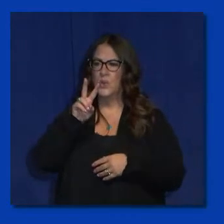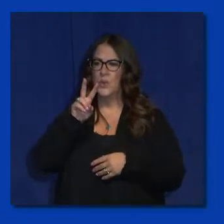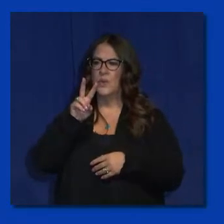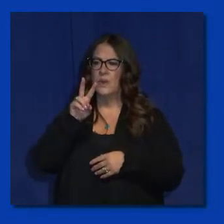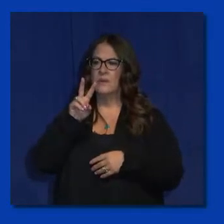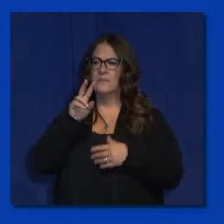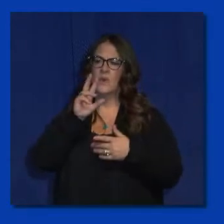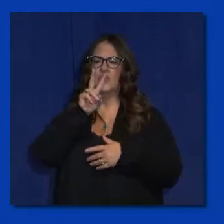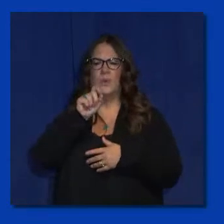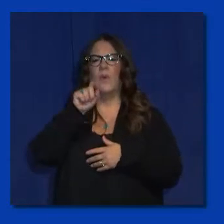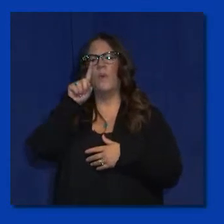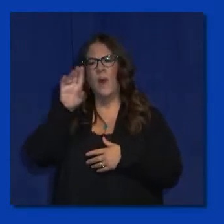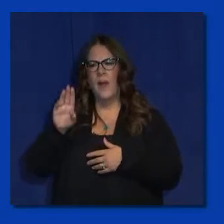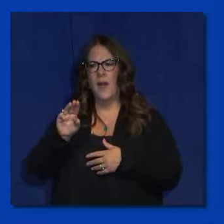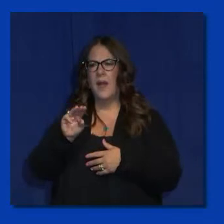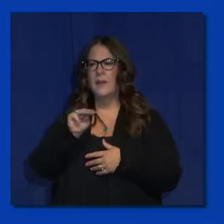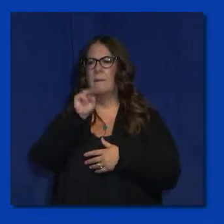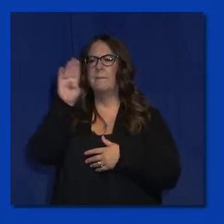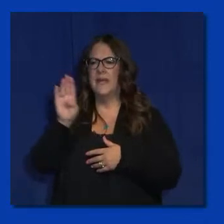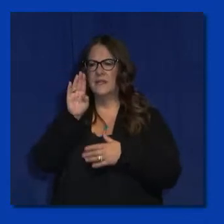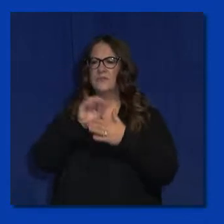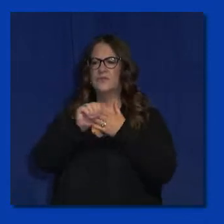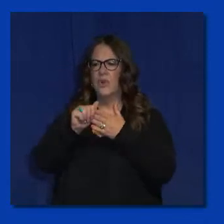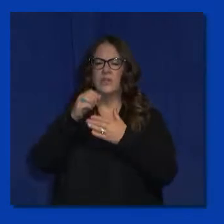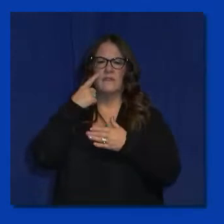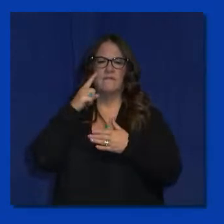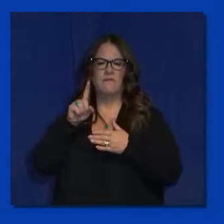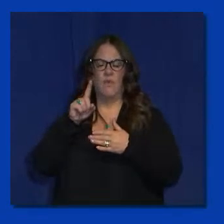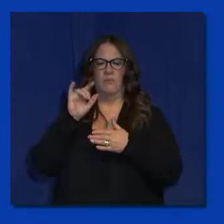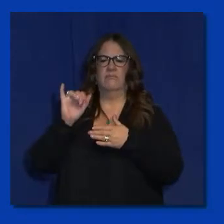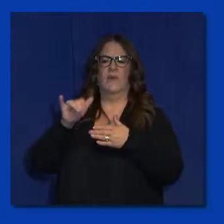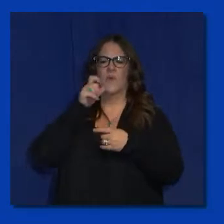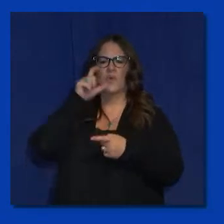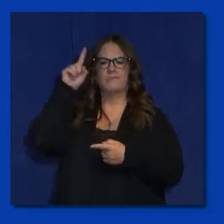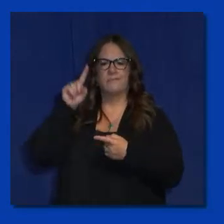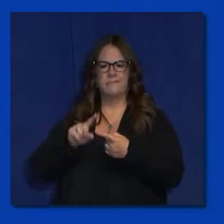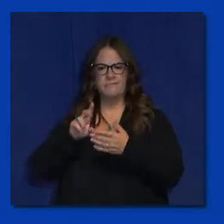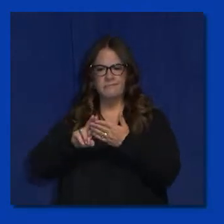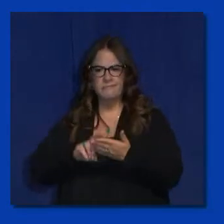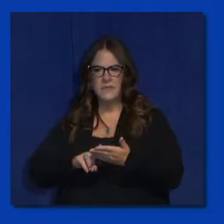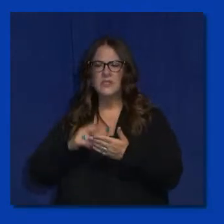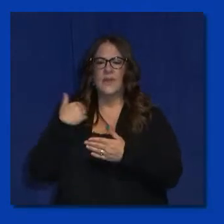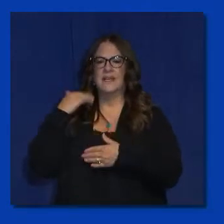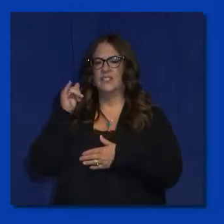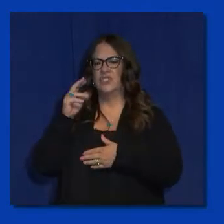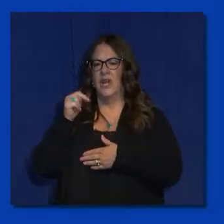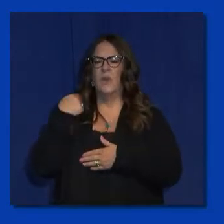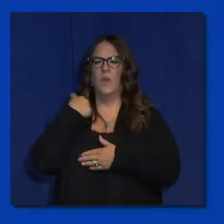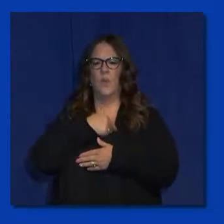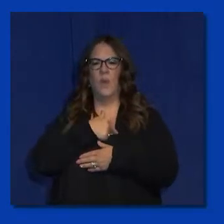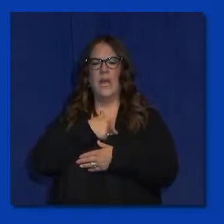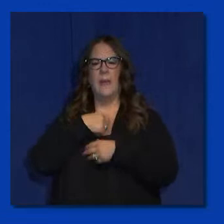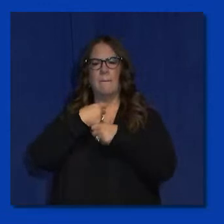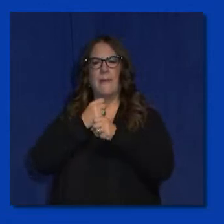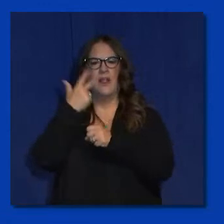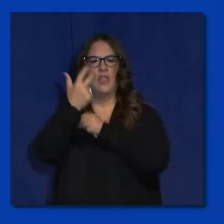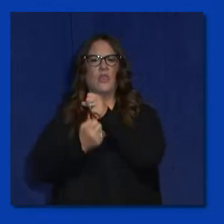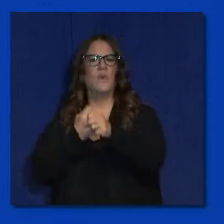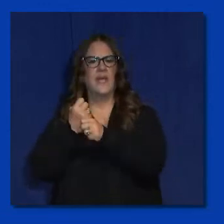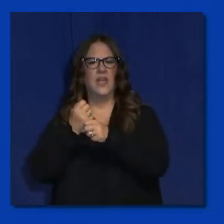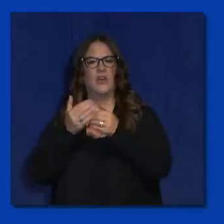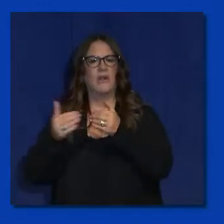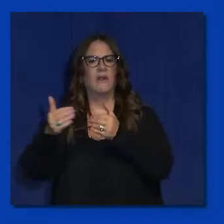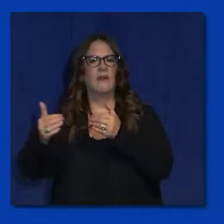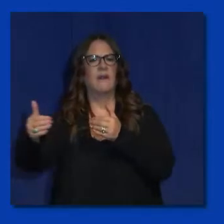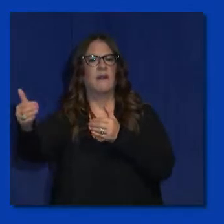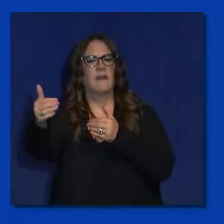declining enrollment, but we changed the formula. We listened. In January, we put out a proposal to do a blend of the last 3 years. People said that's good,